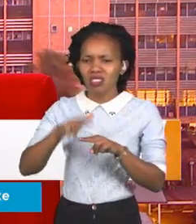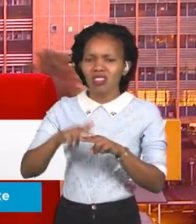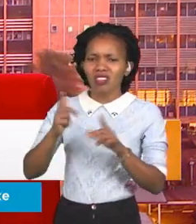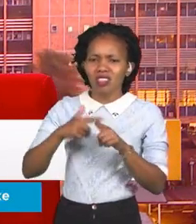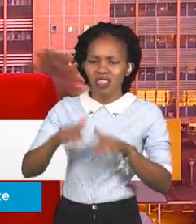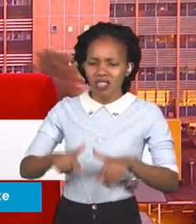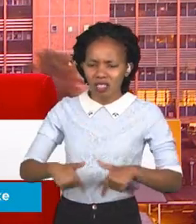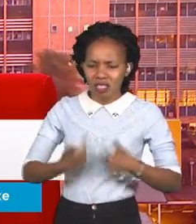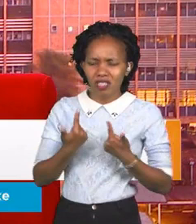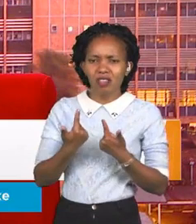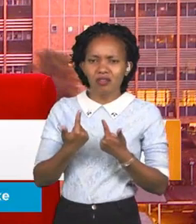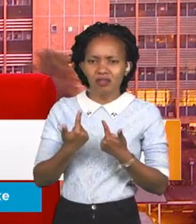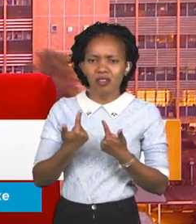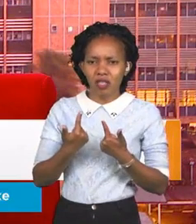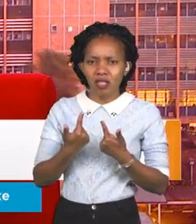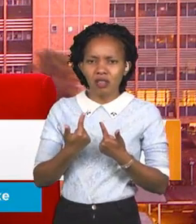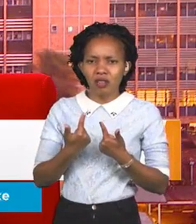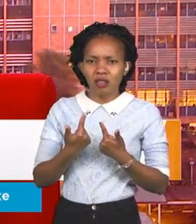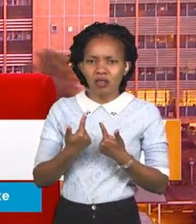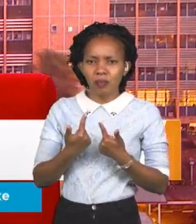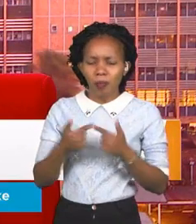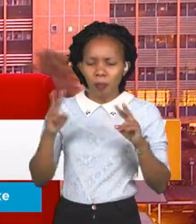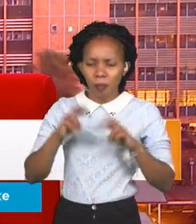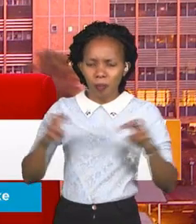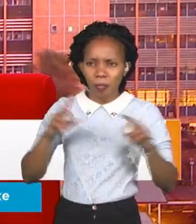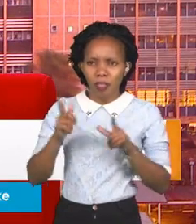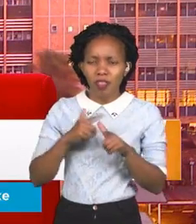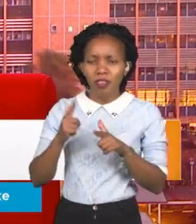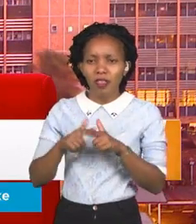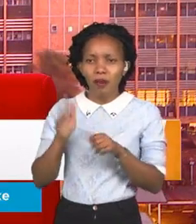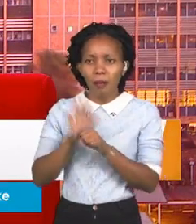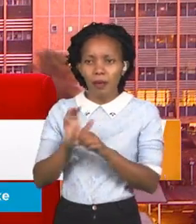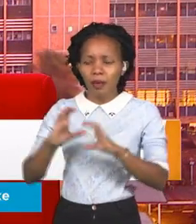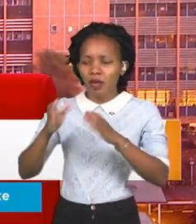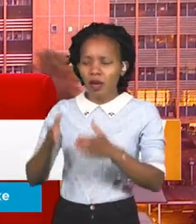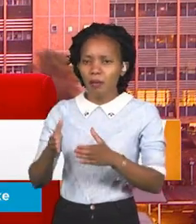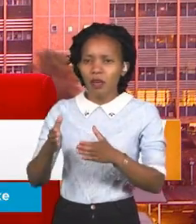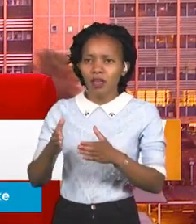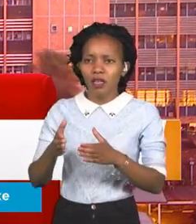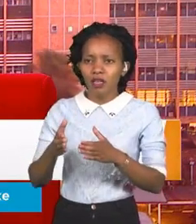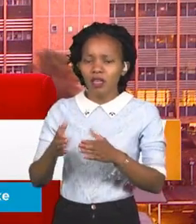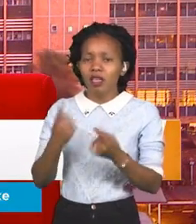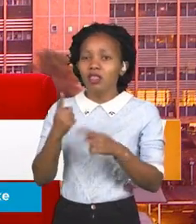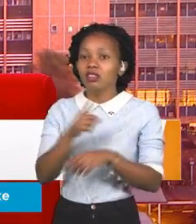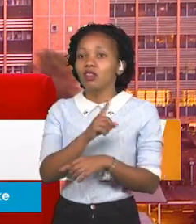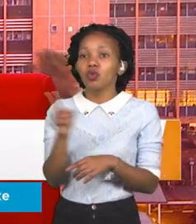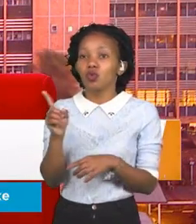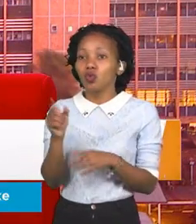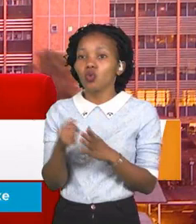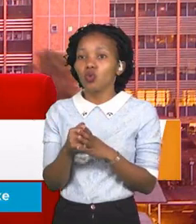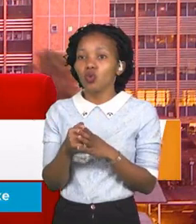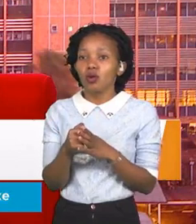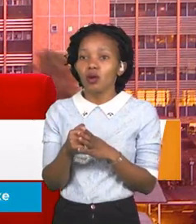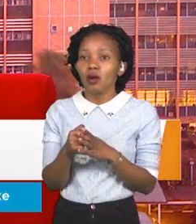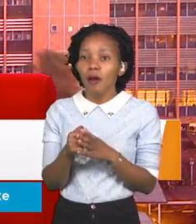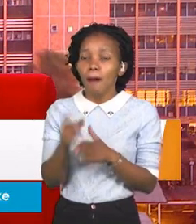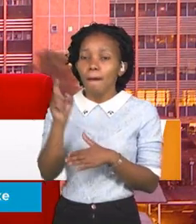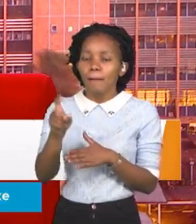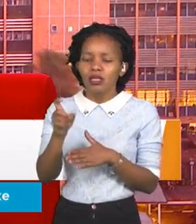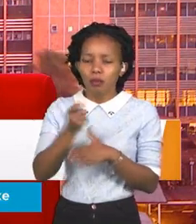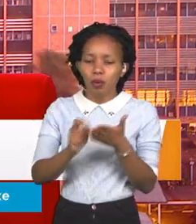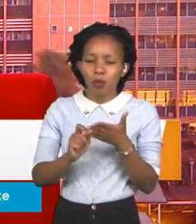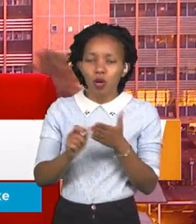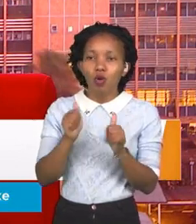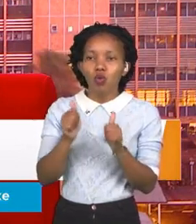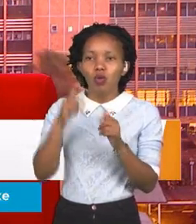give yourself a self-evaluation. Mm-hmm. That's why most companies, before they employ you, they tell you to fill in as a questionnaire, which